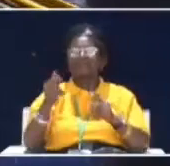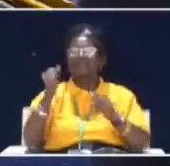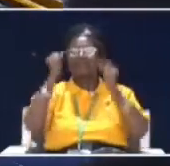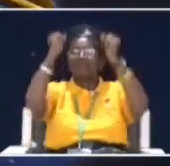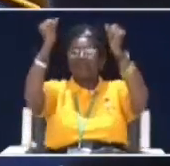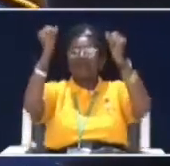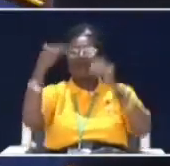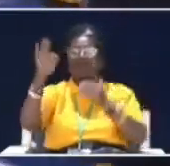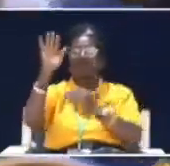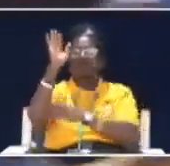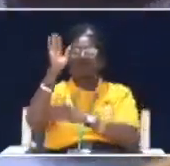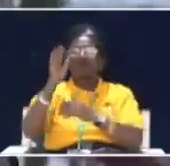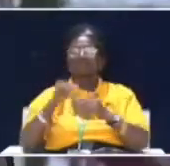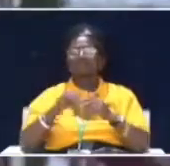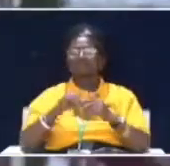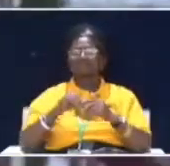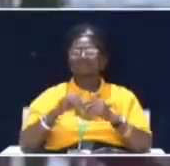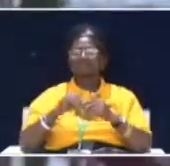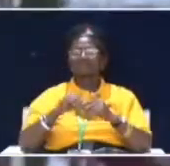God.